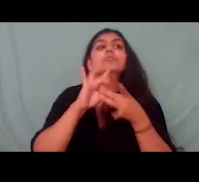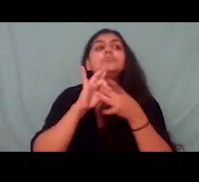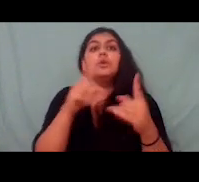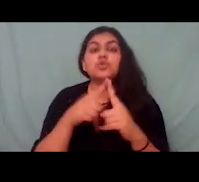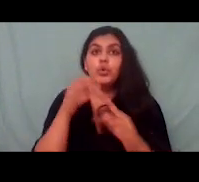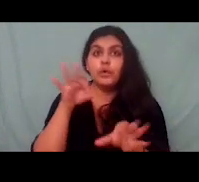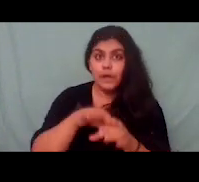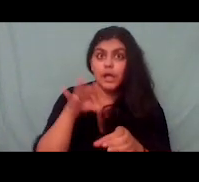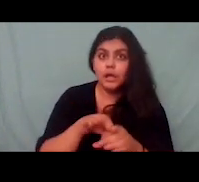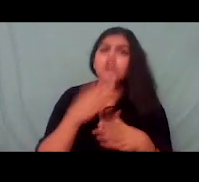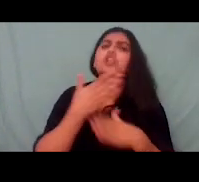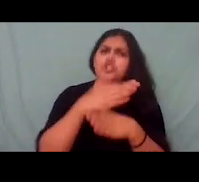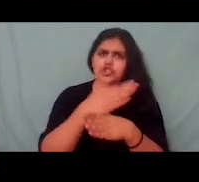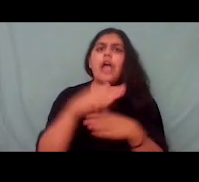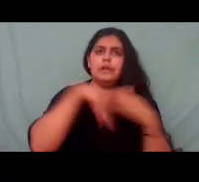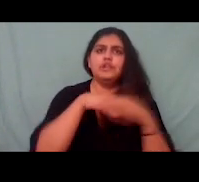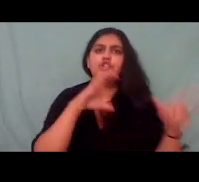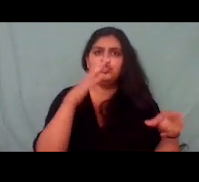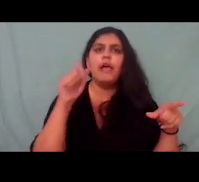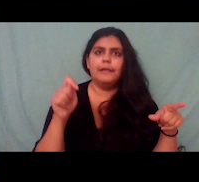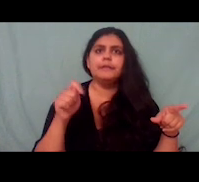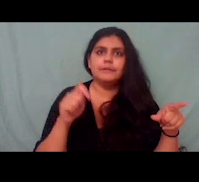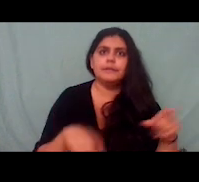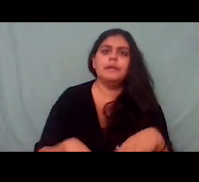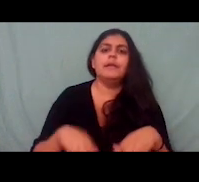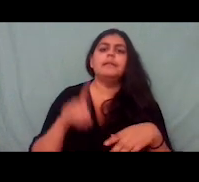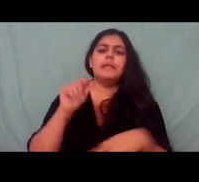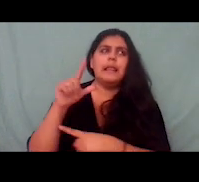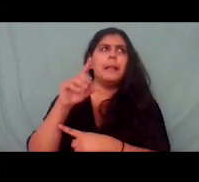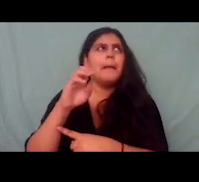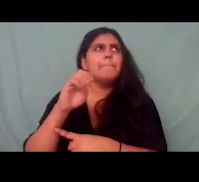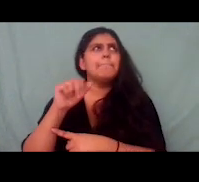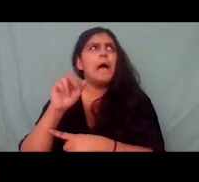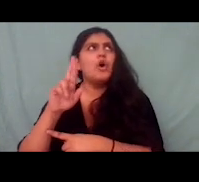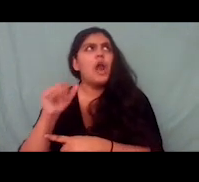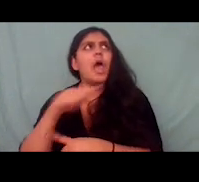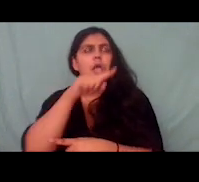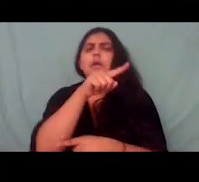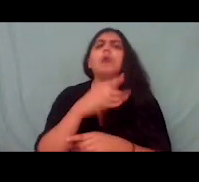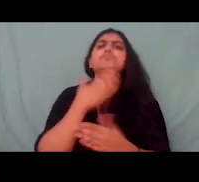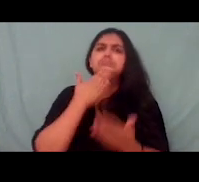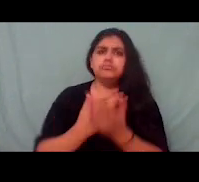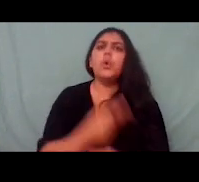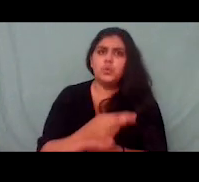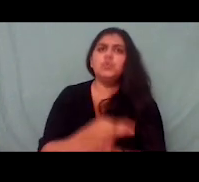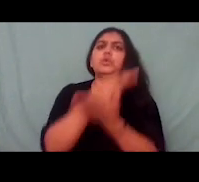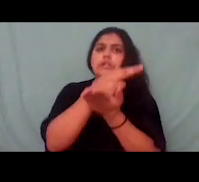I know that Dalil al-Thawra is an incredible resource and has also promoted this amazing panel that we are on